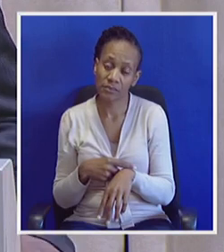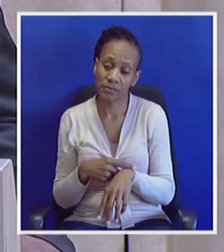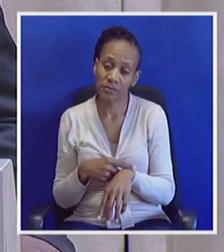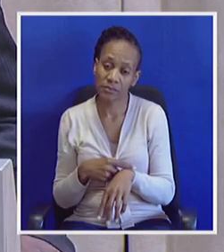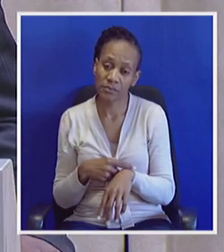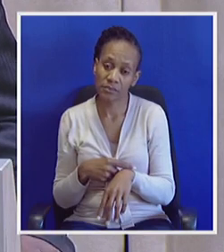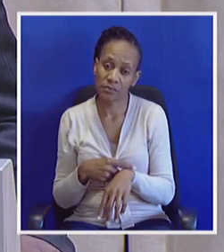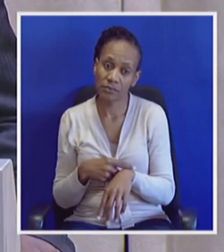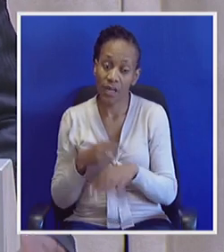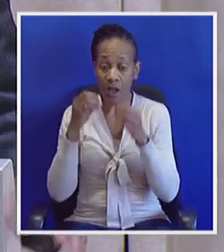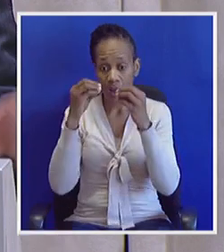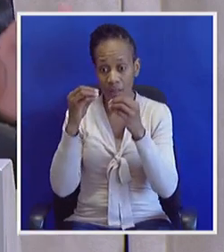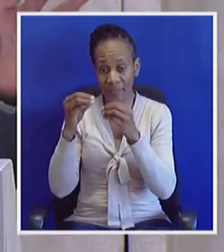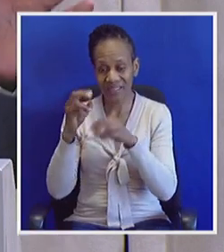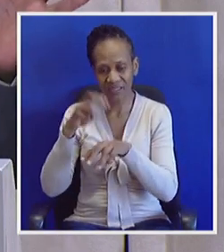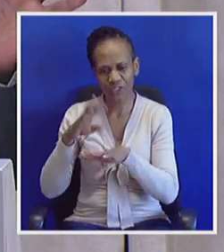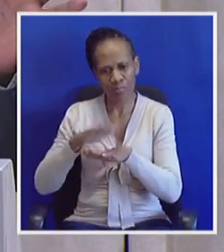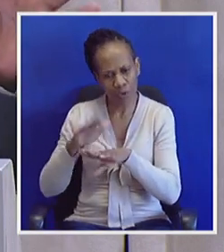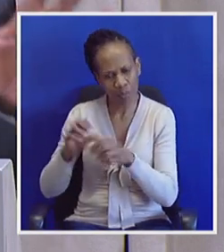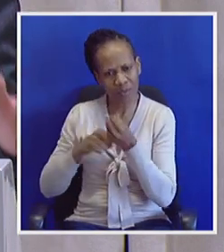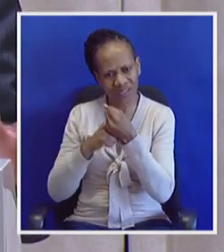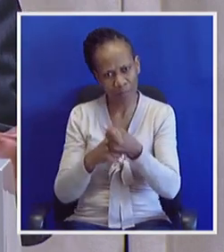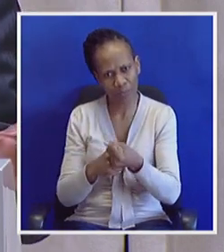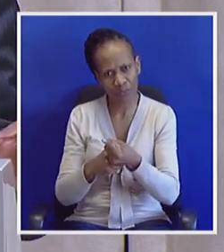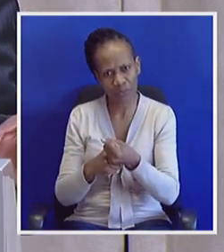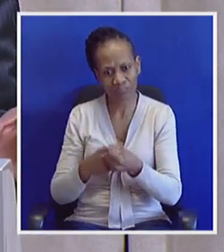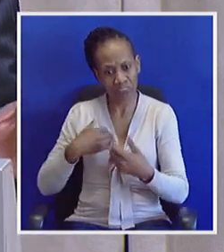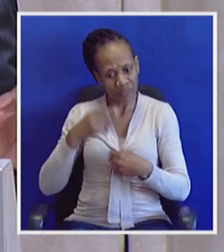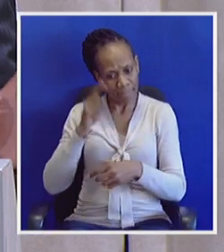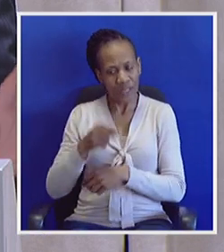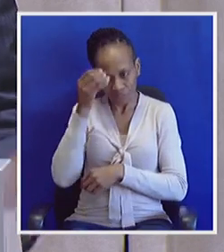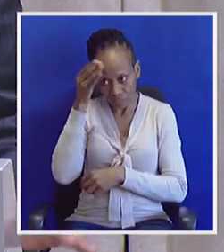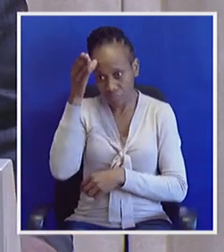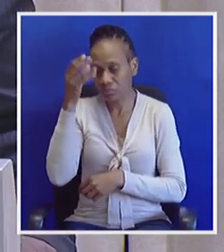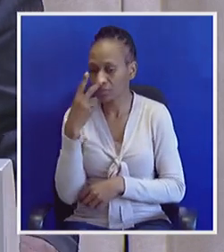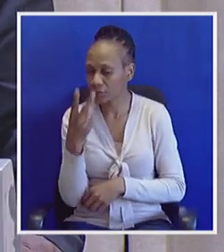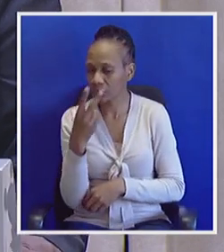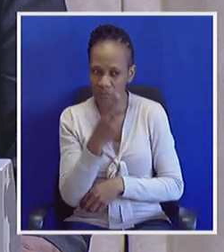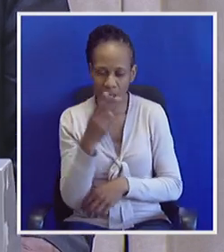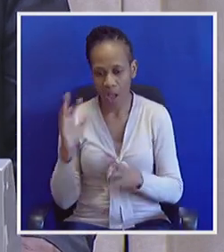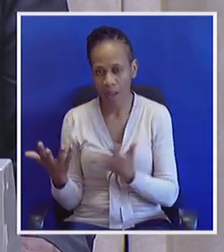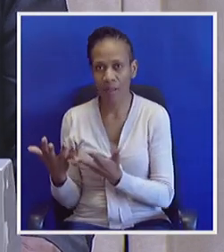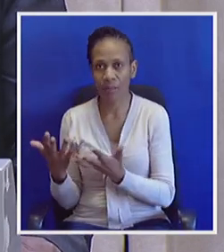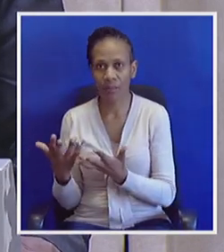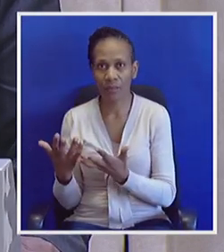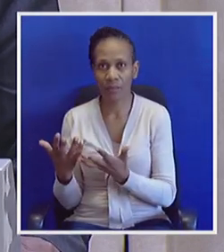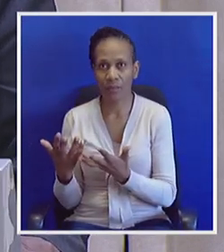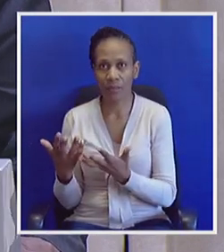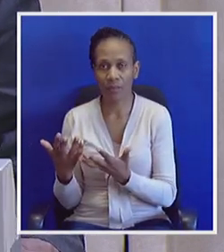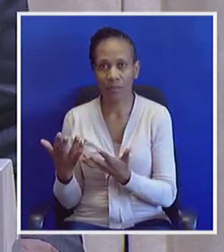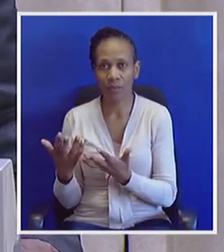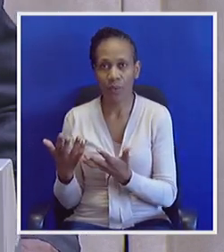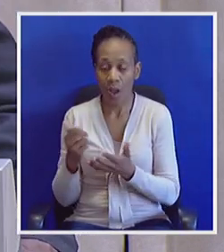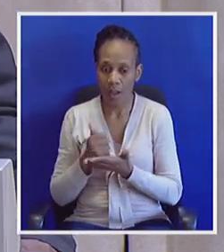us to get from them. And that is something that we've got to be wise about and be able to navigate our way